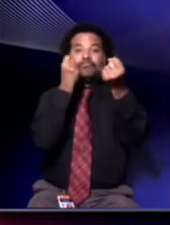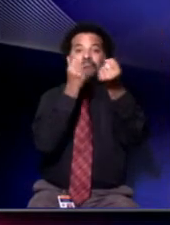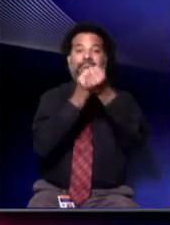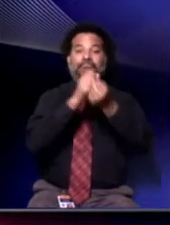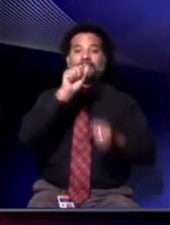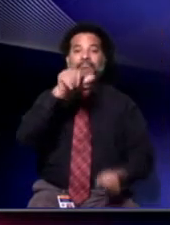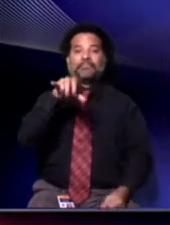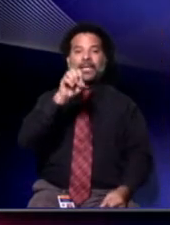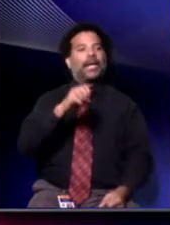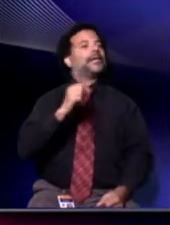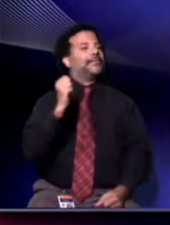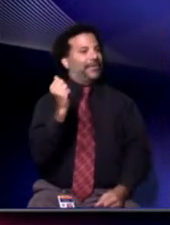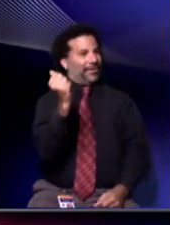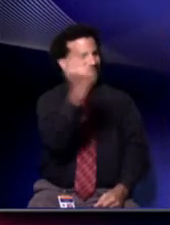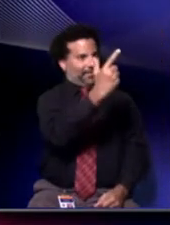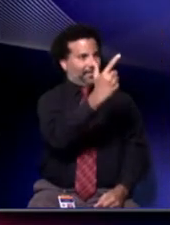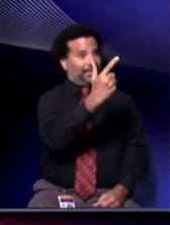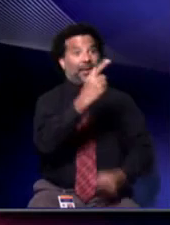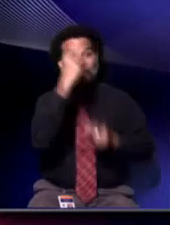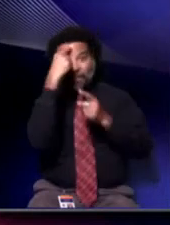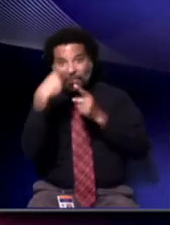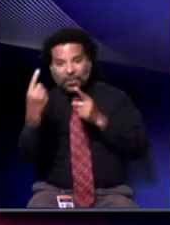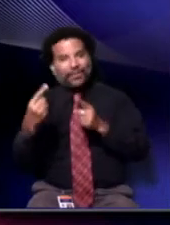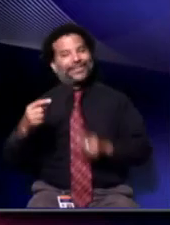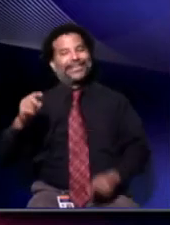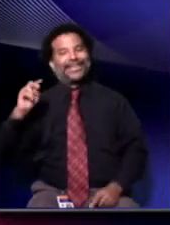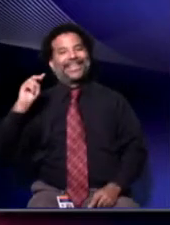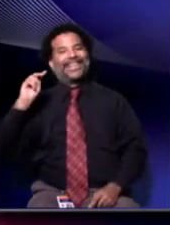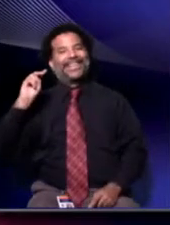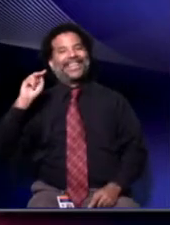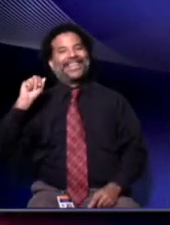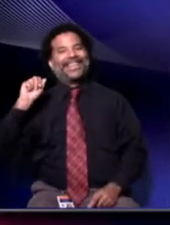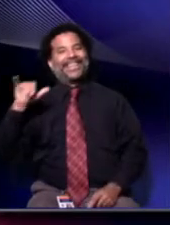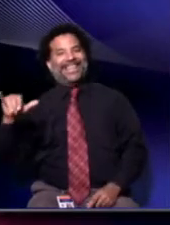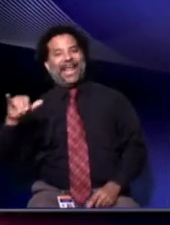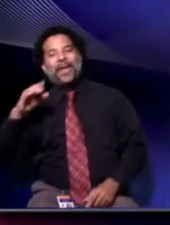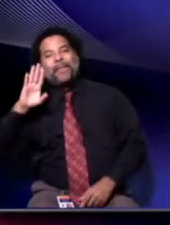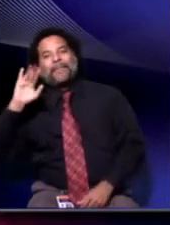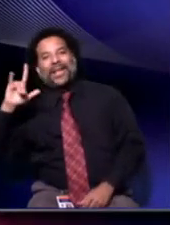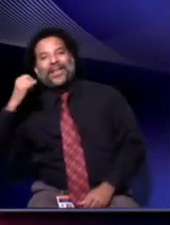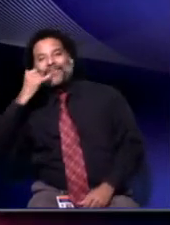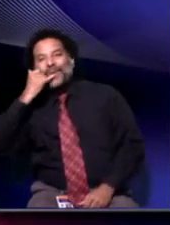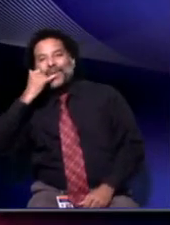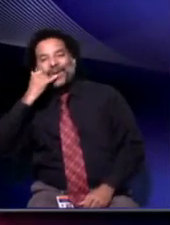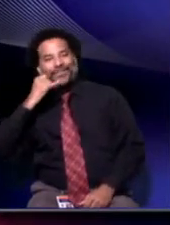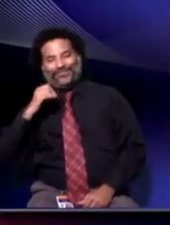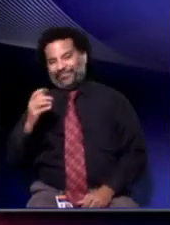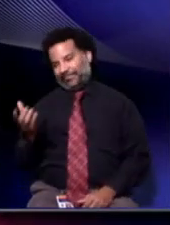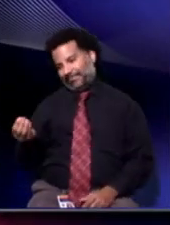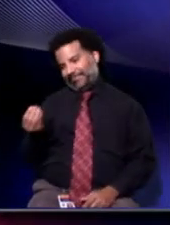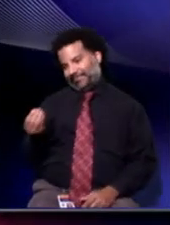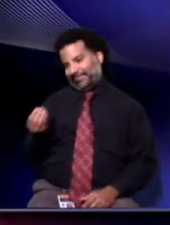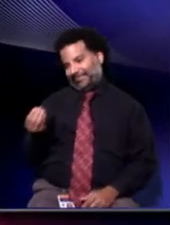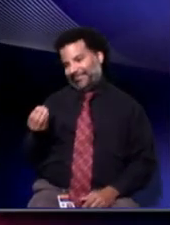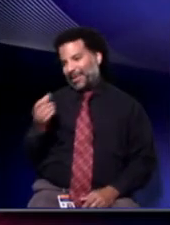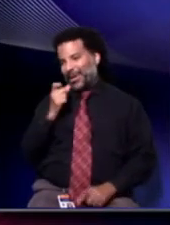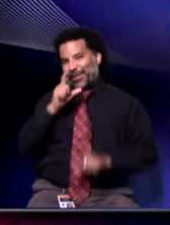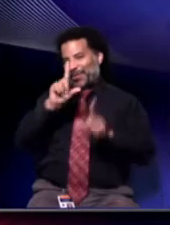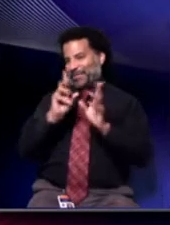Aye. Opposed? Nay. Oh, yeah, coming from the guy who's not going to the